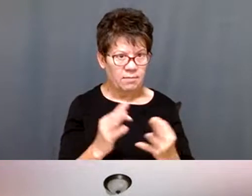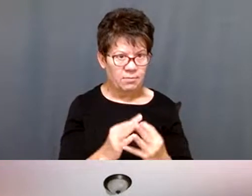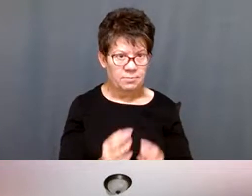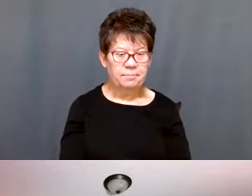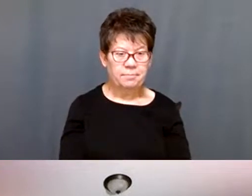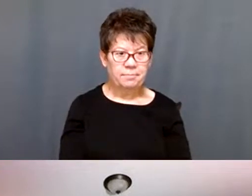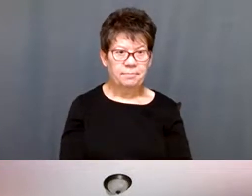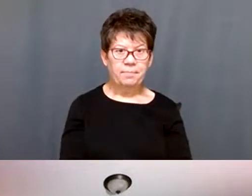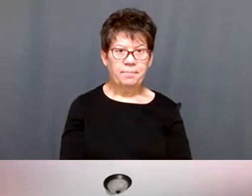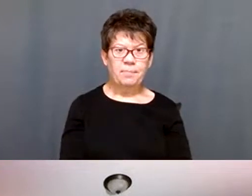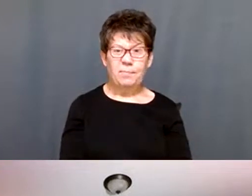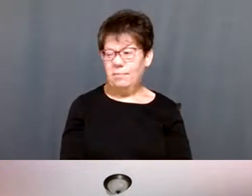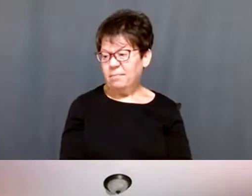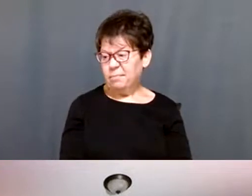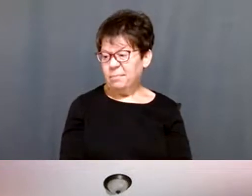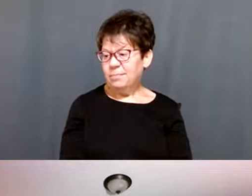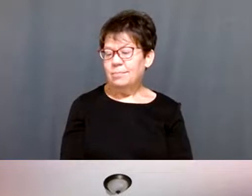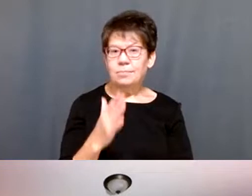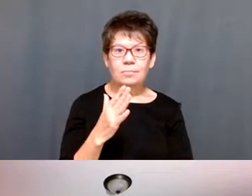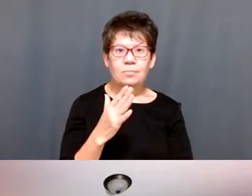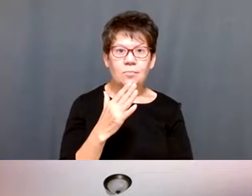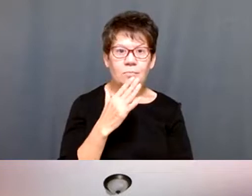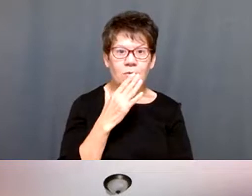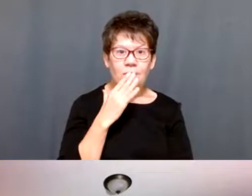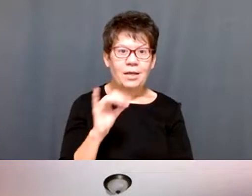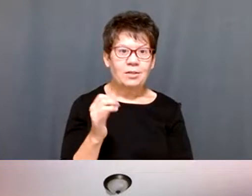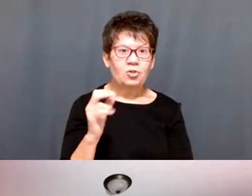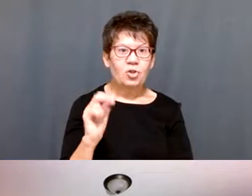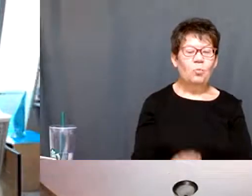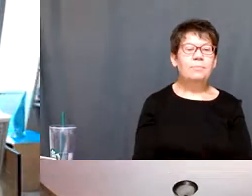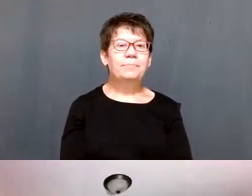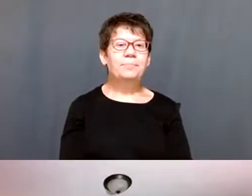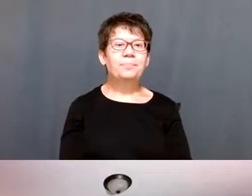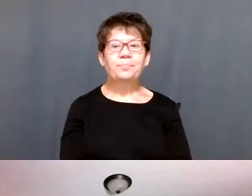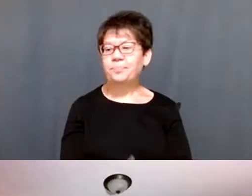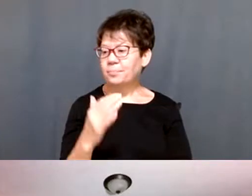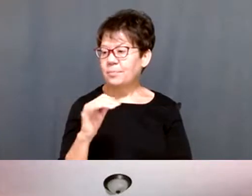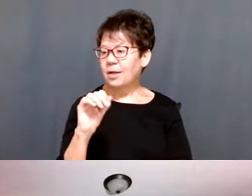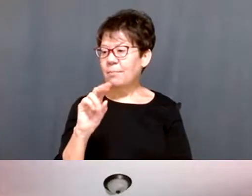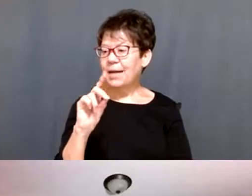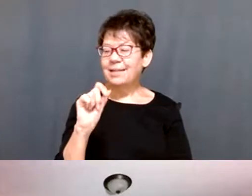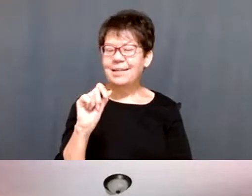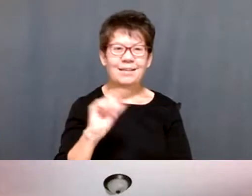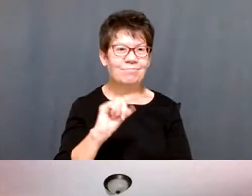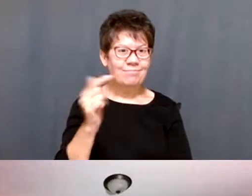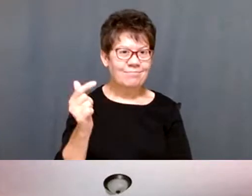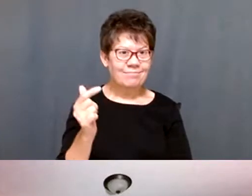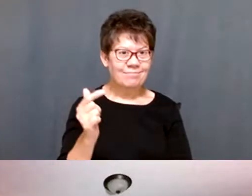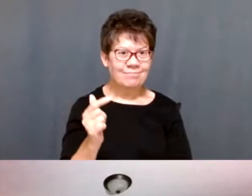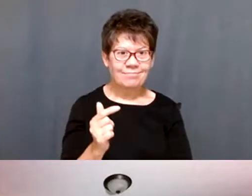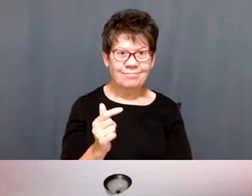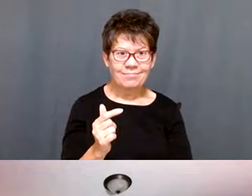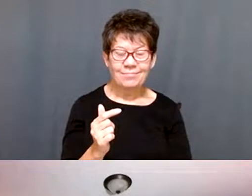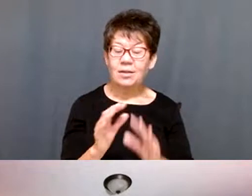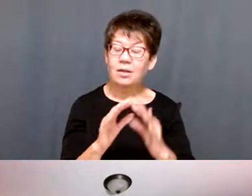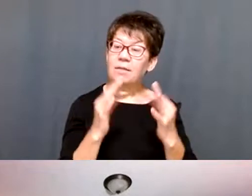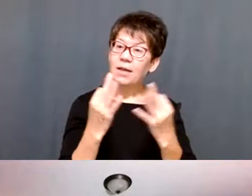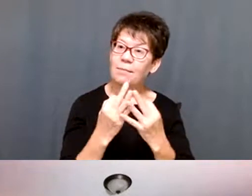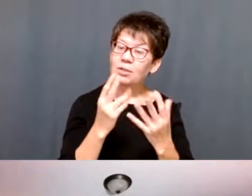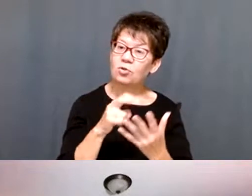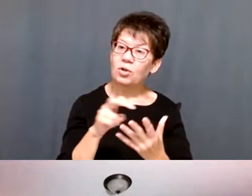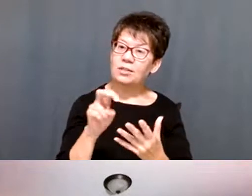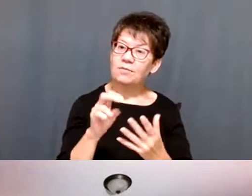involved. Thanks, Karen. Thanks a lot, Joan. Amanda, I'm going to give the next one to you. Can families transfer